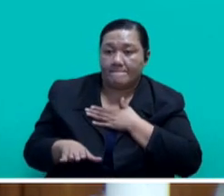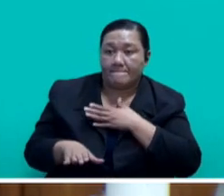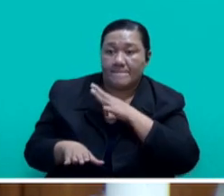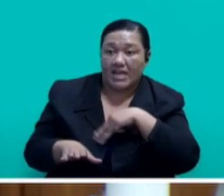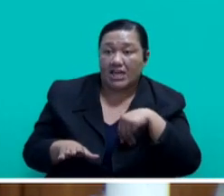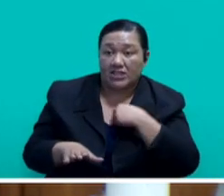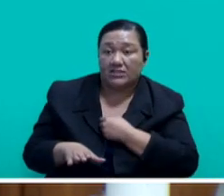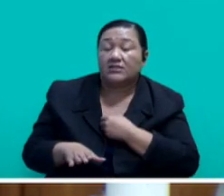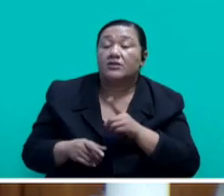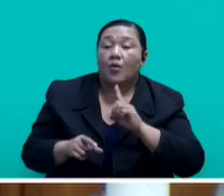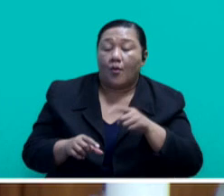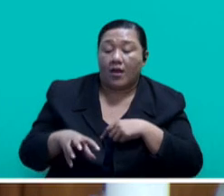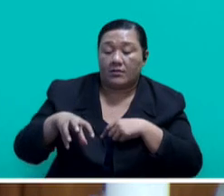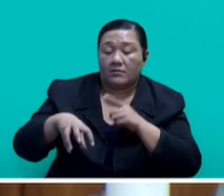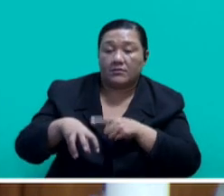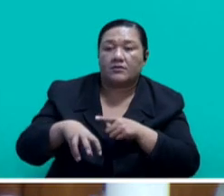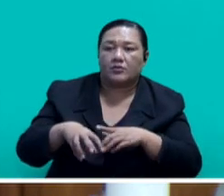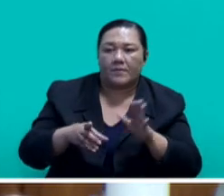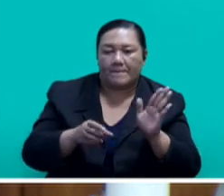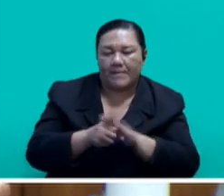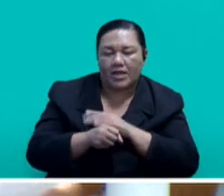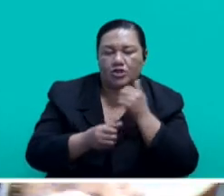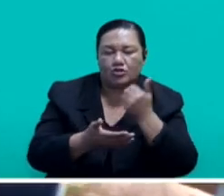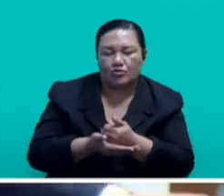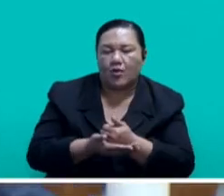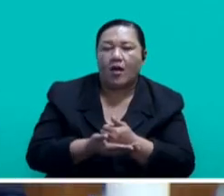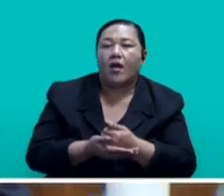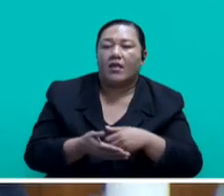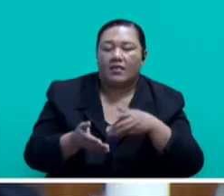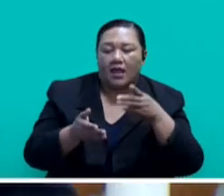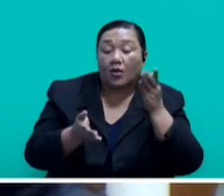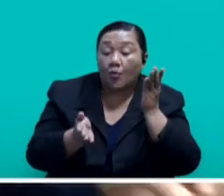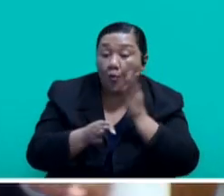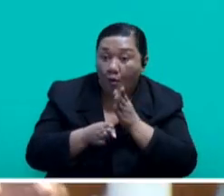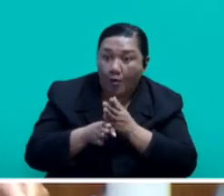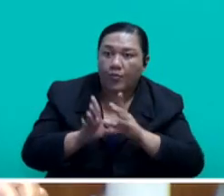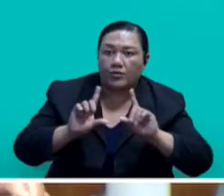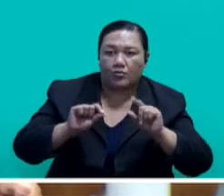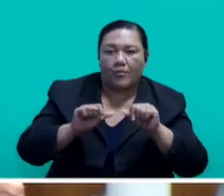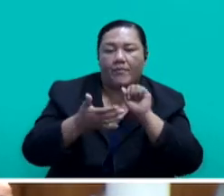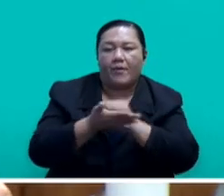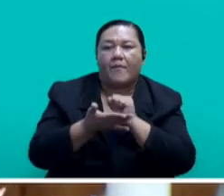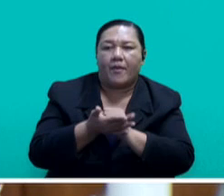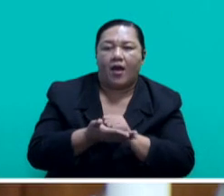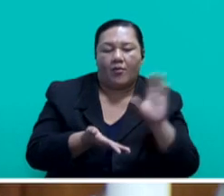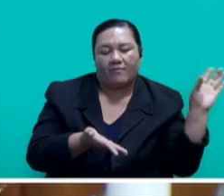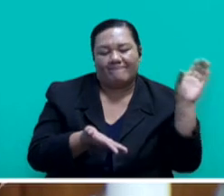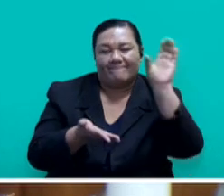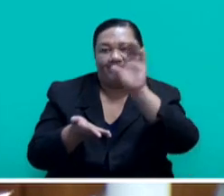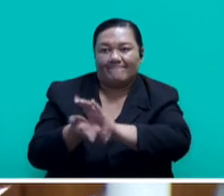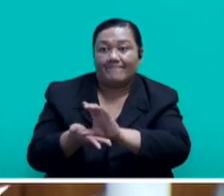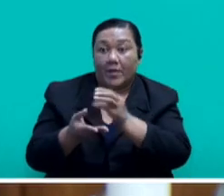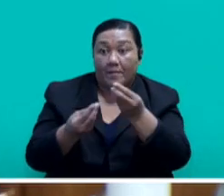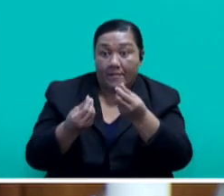and effective service delivery under the new budgetary allocation. We will continue to deliver quality services